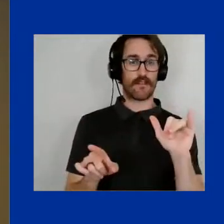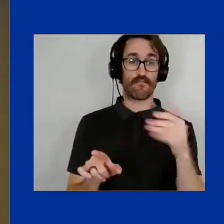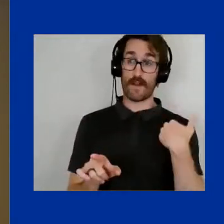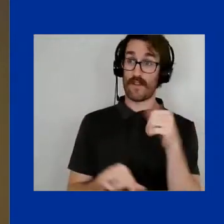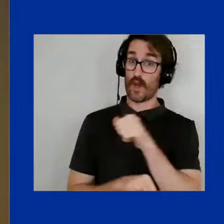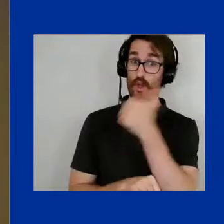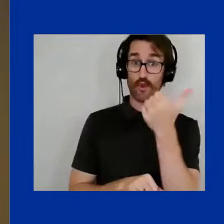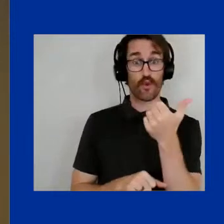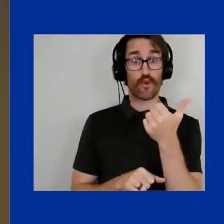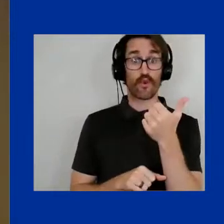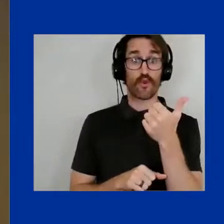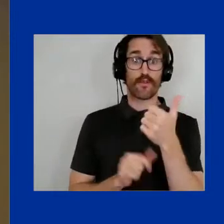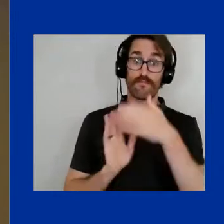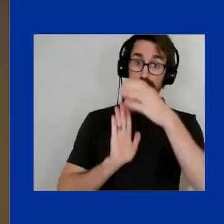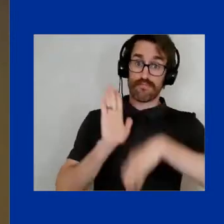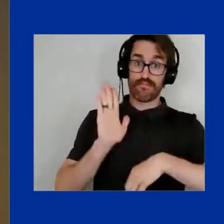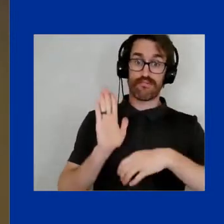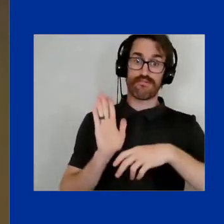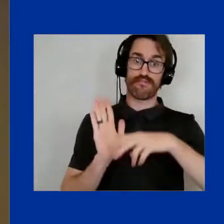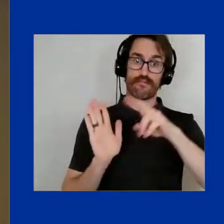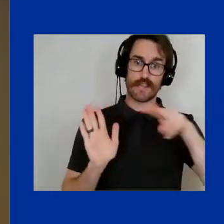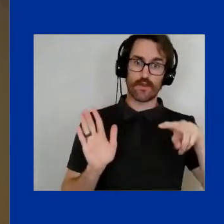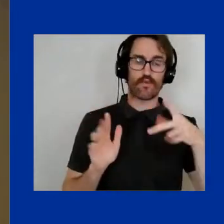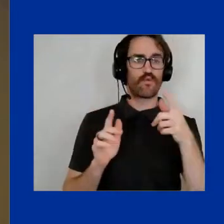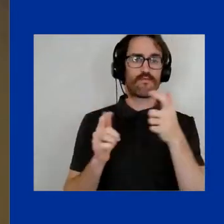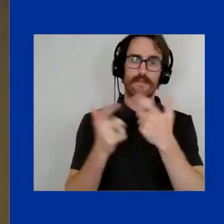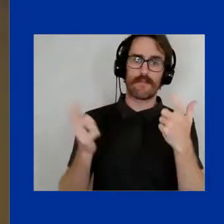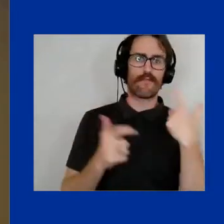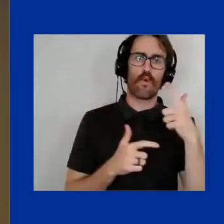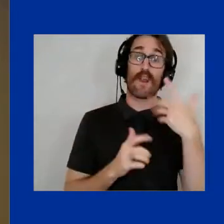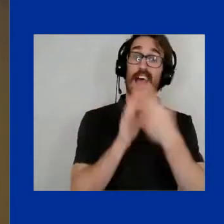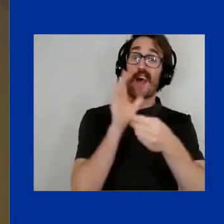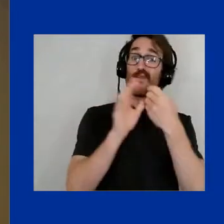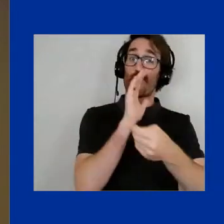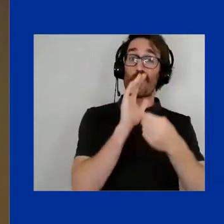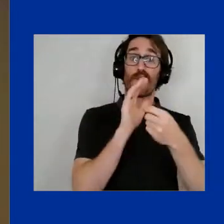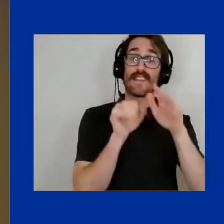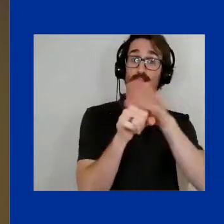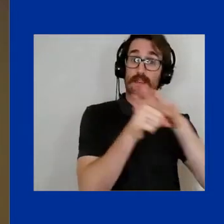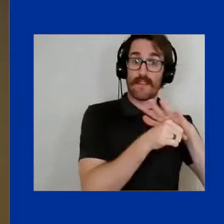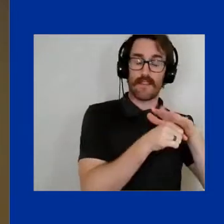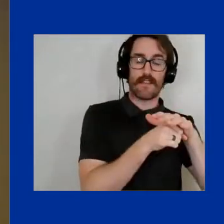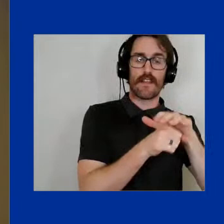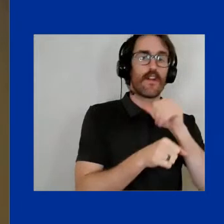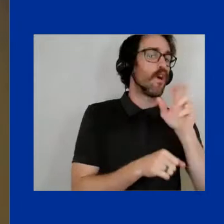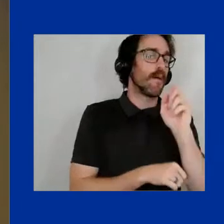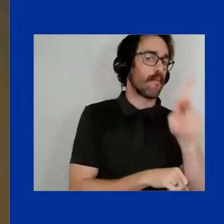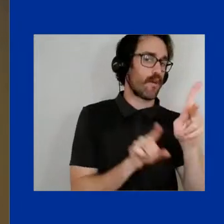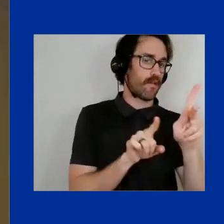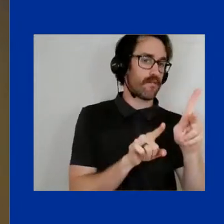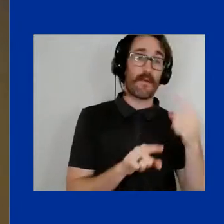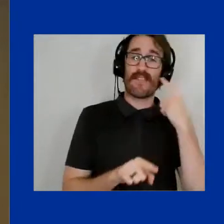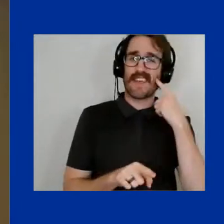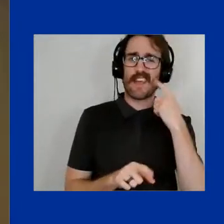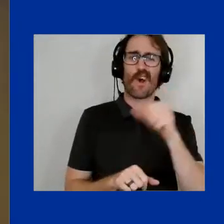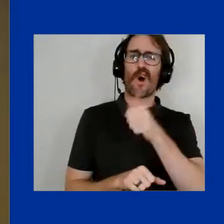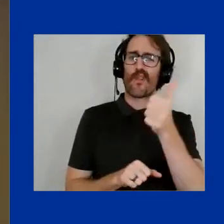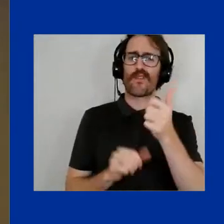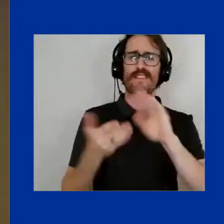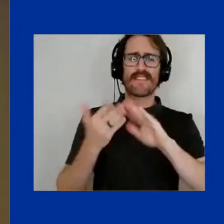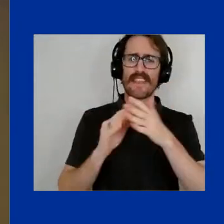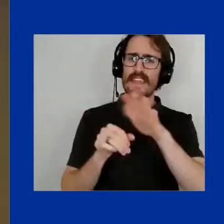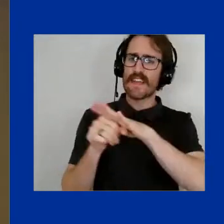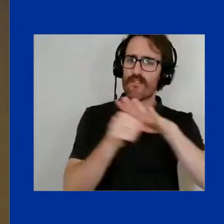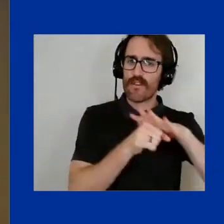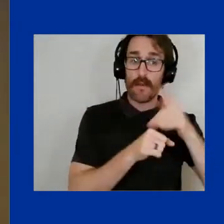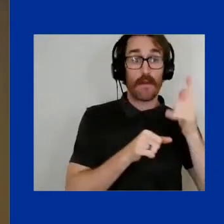class orders for outdoor public spaces that aren't parks? So I'm thinking about other city rights of way, perhaps